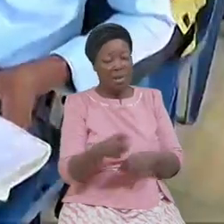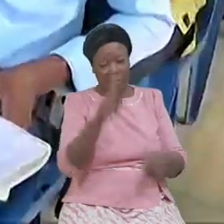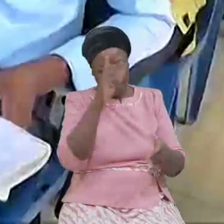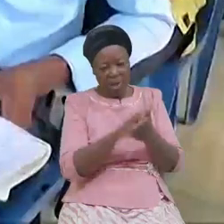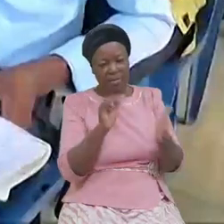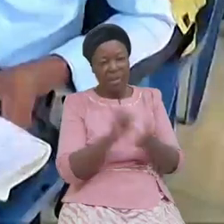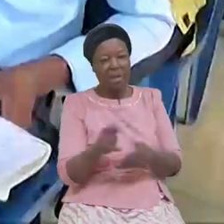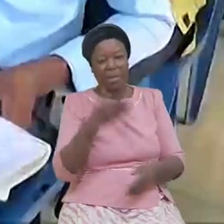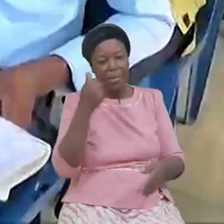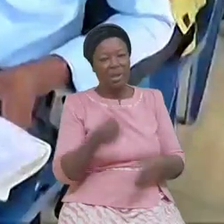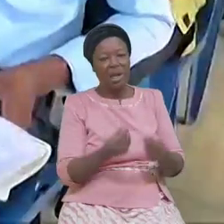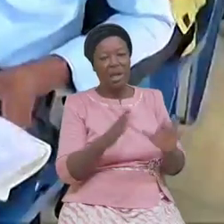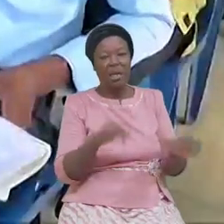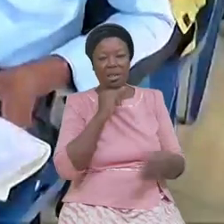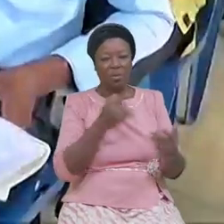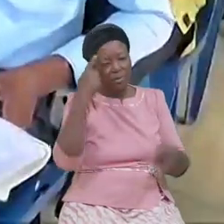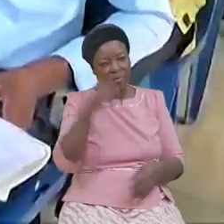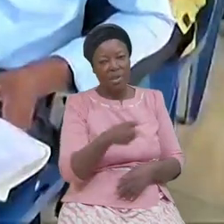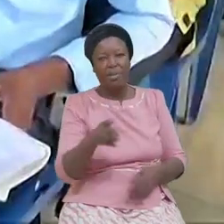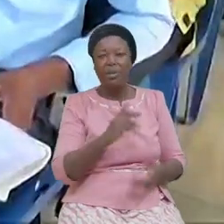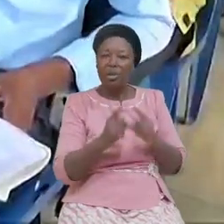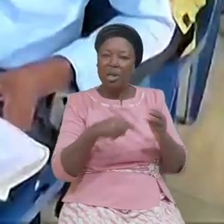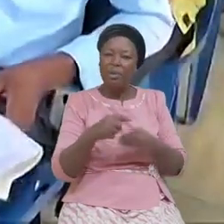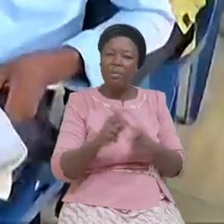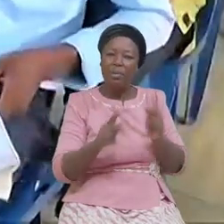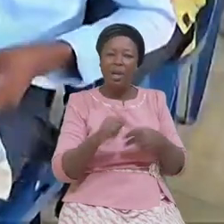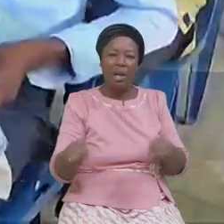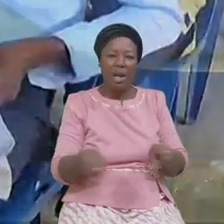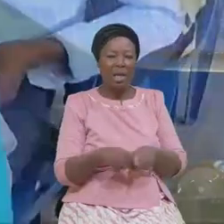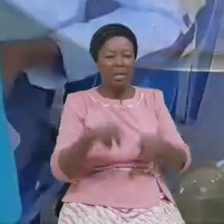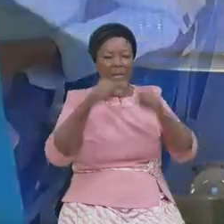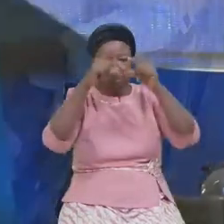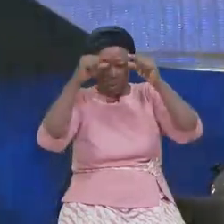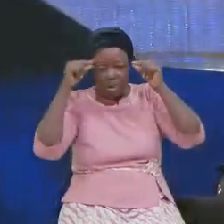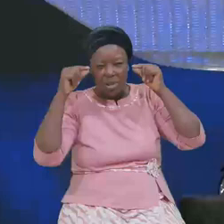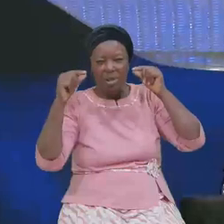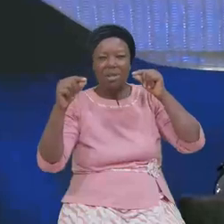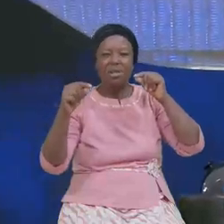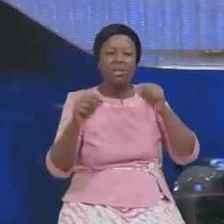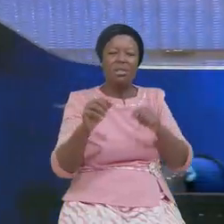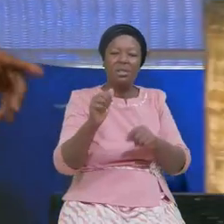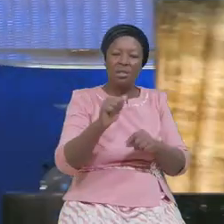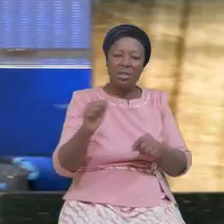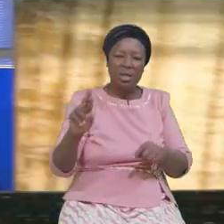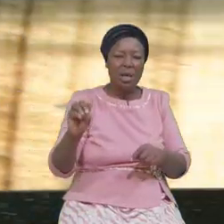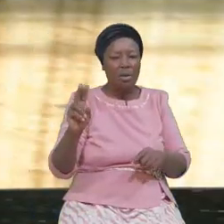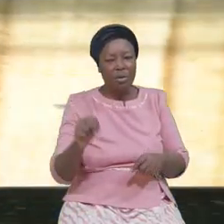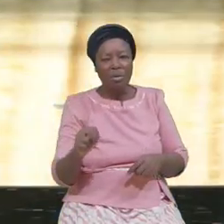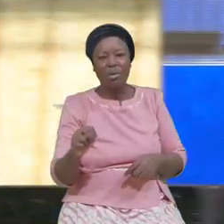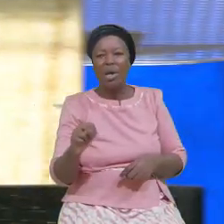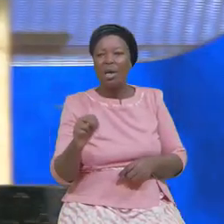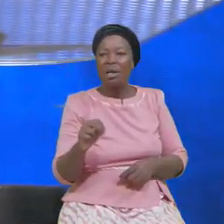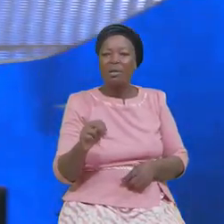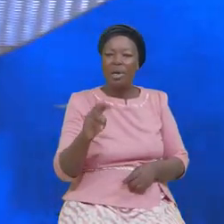talking about people like Moses and Aaron and Miriam. They didn't actually